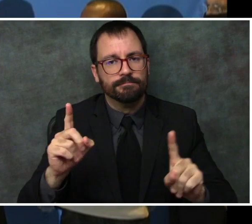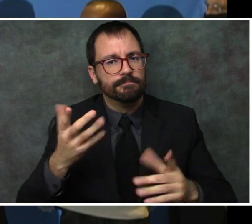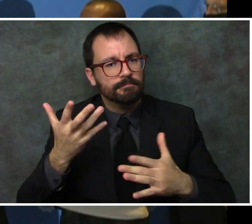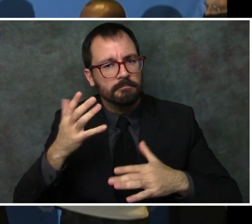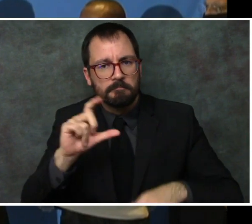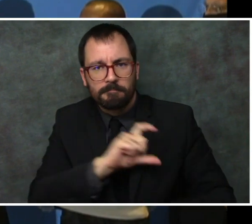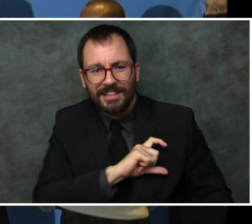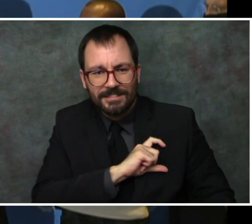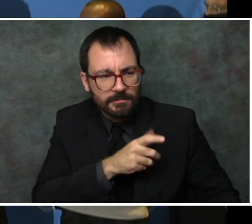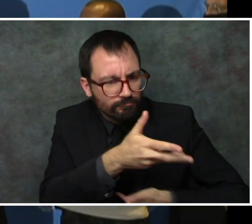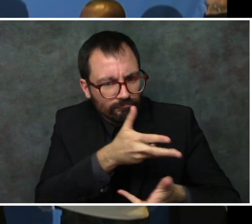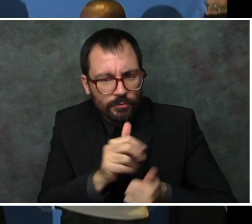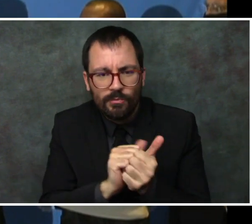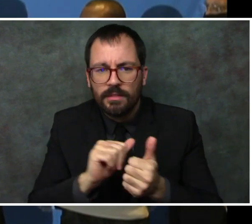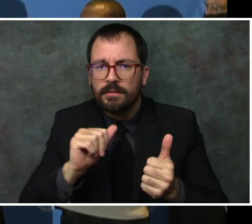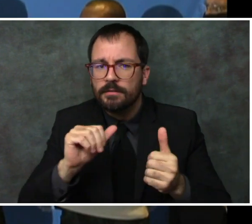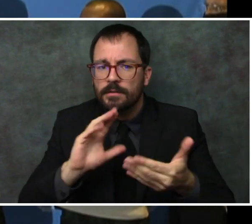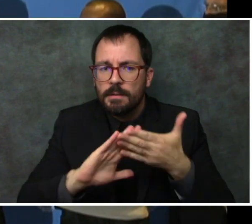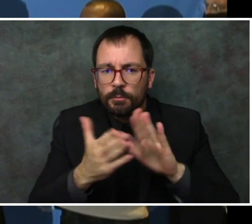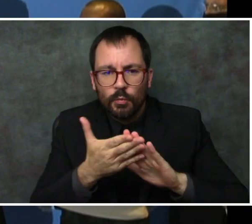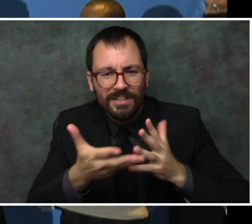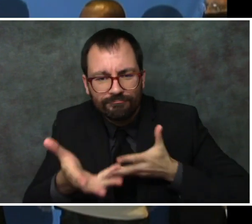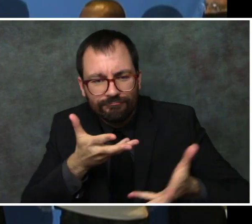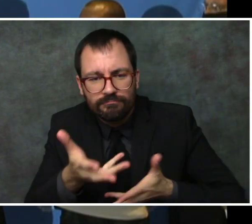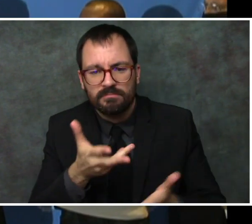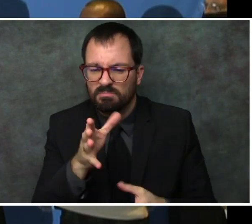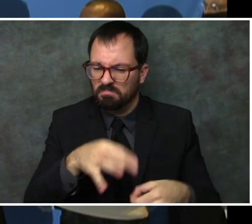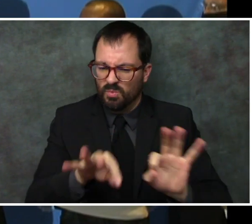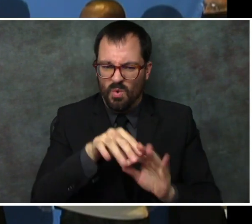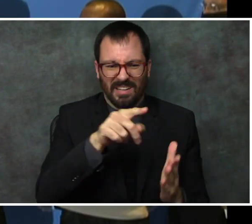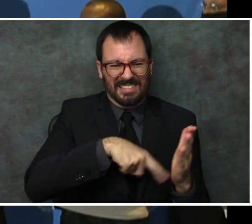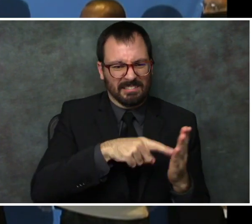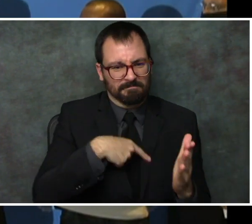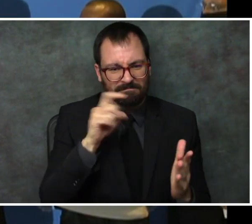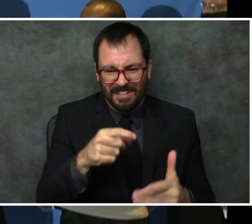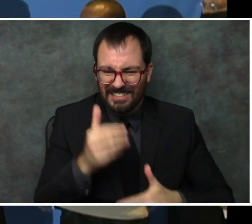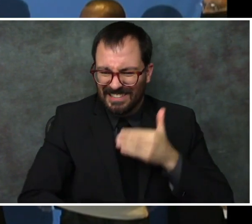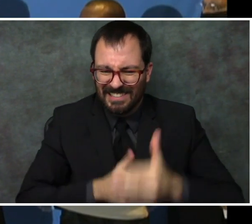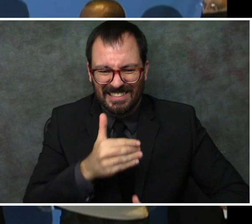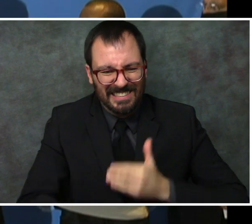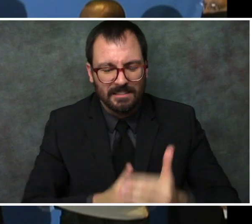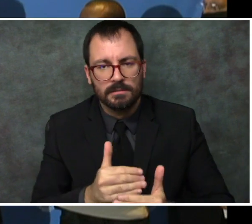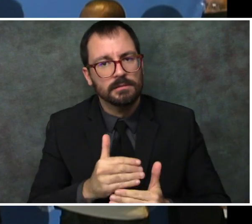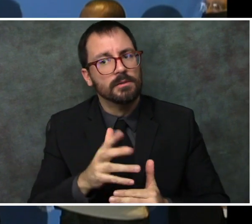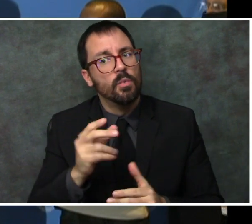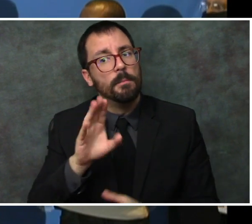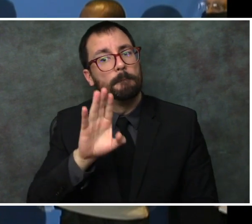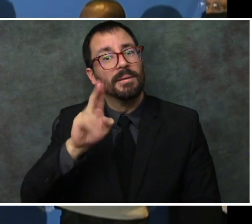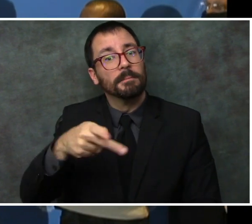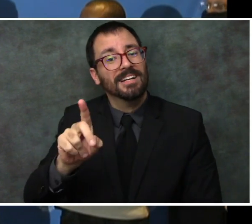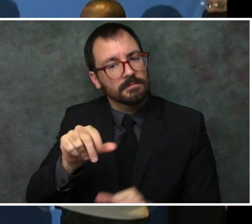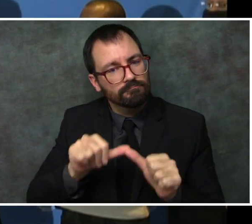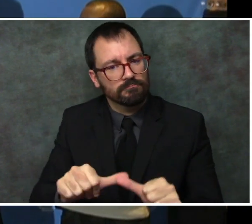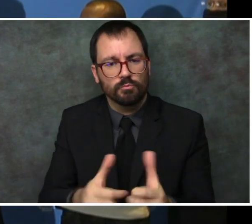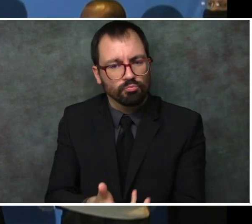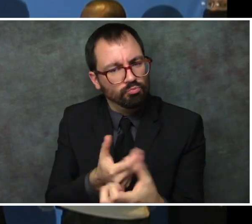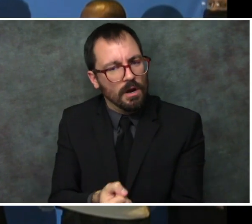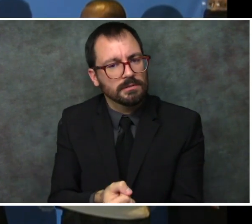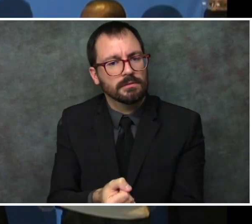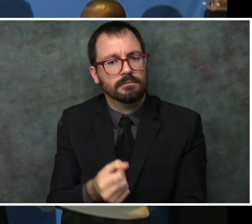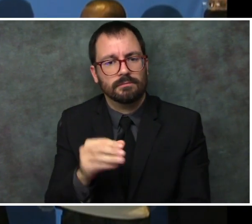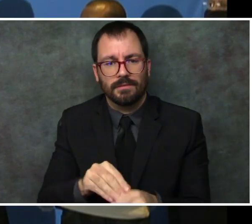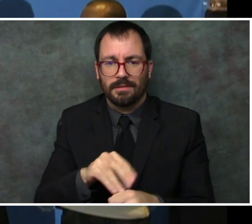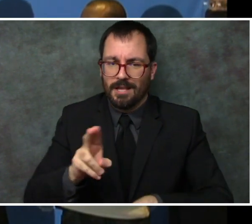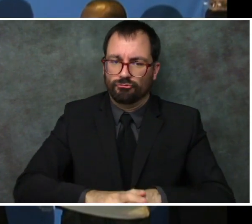in the nation. These steps ensure that we will continue to have the best and most trusted police department in America. And